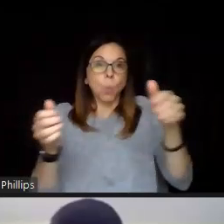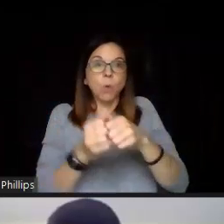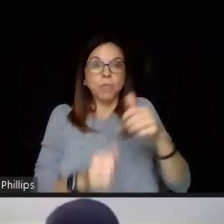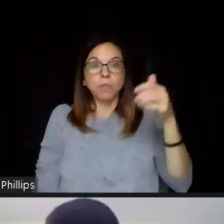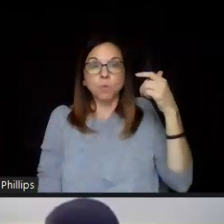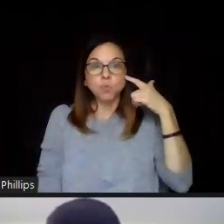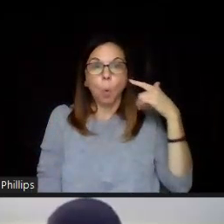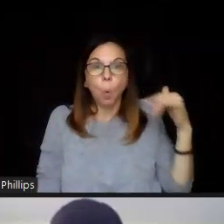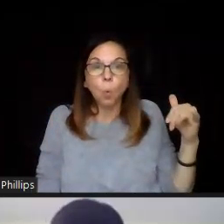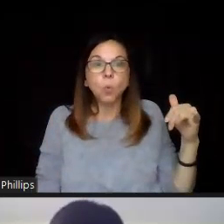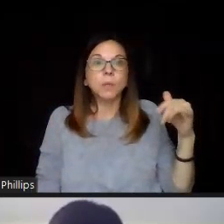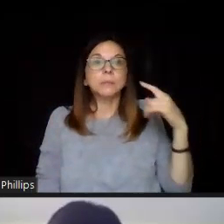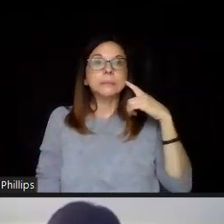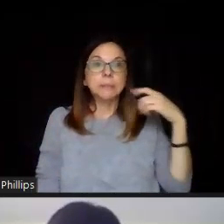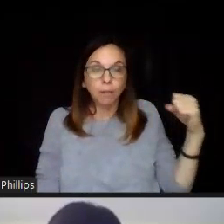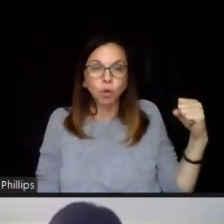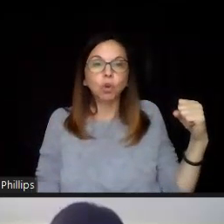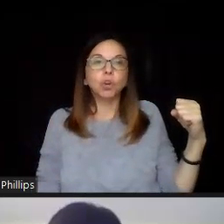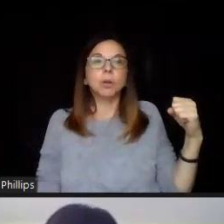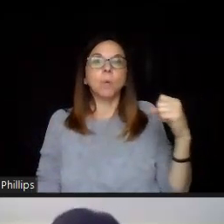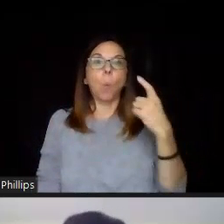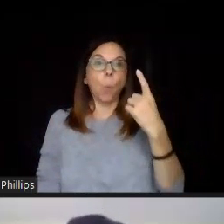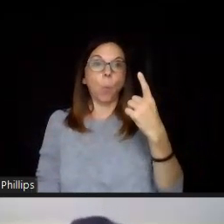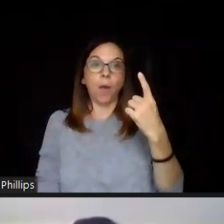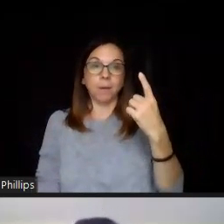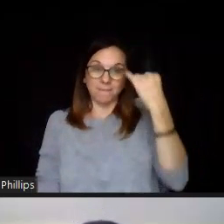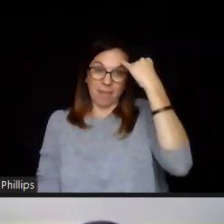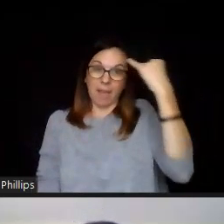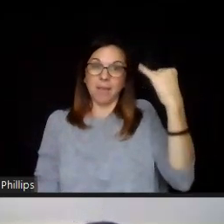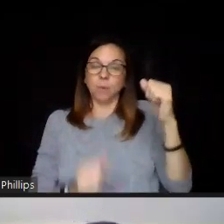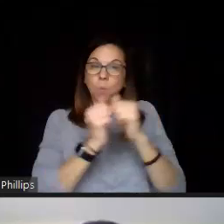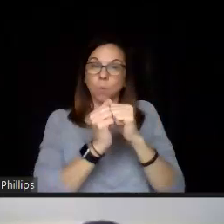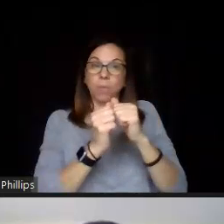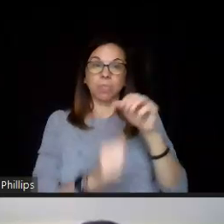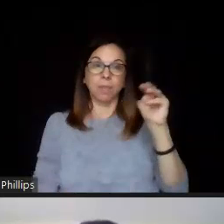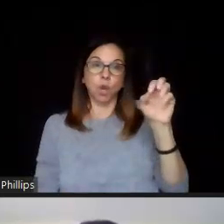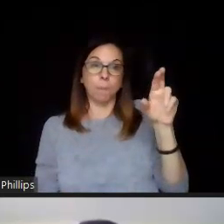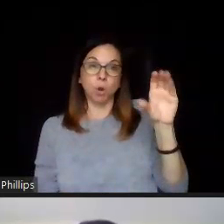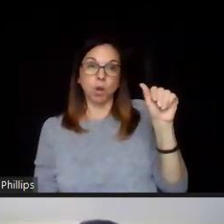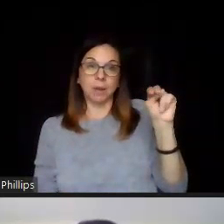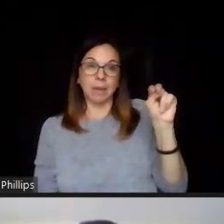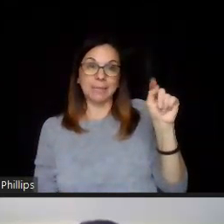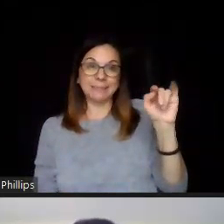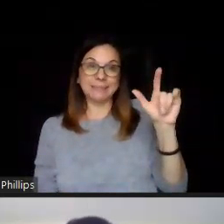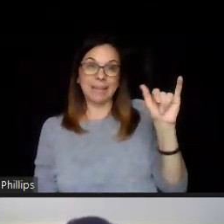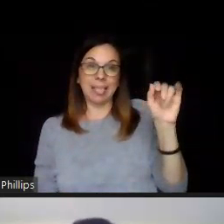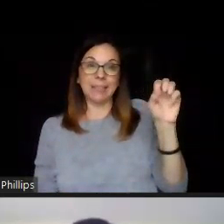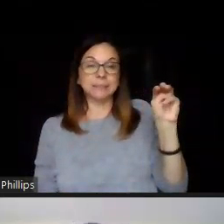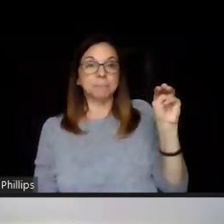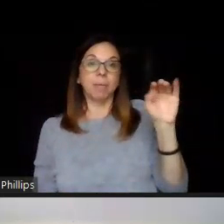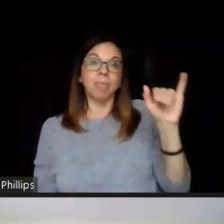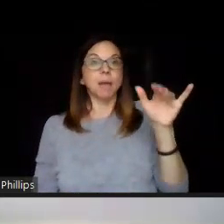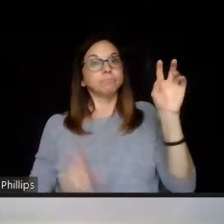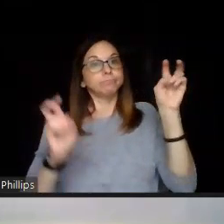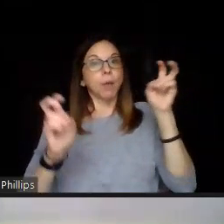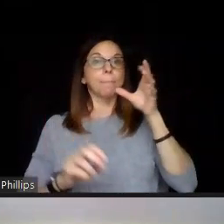gold and silver. So one of the key ideas with mercantilism is for the mother country to get